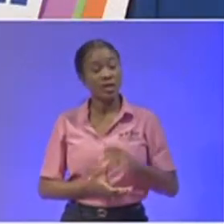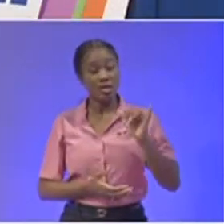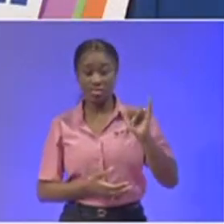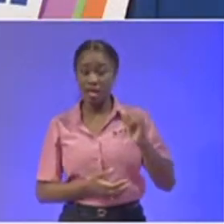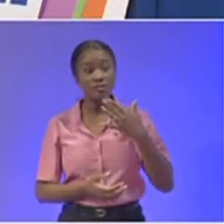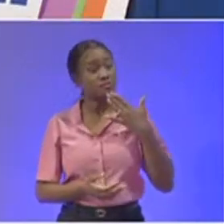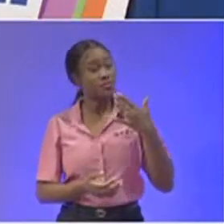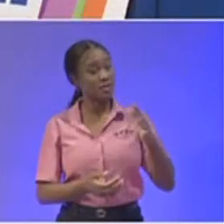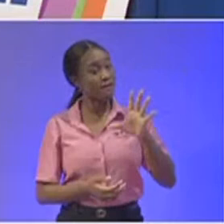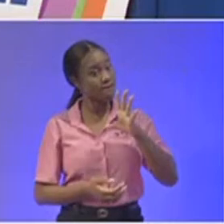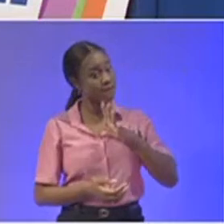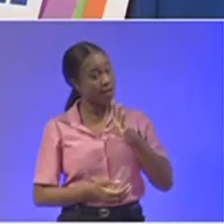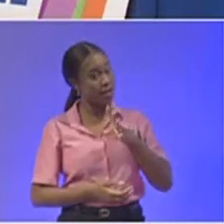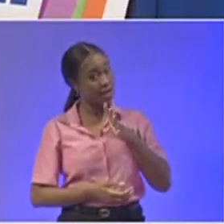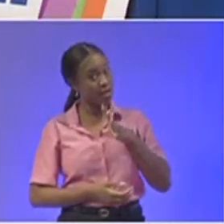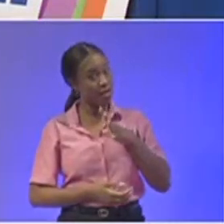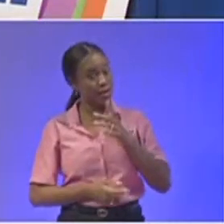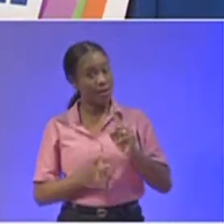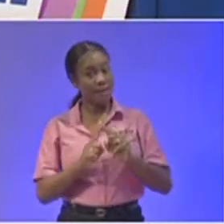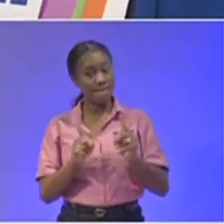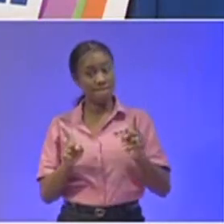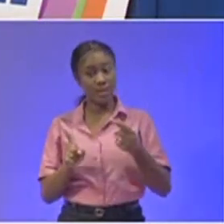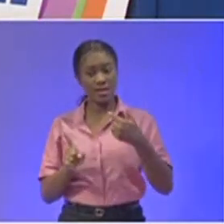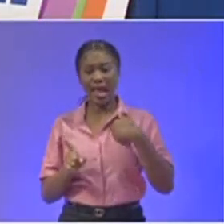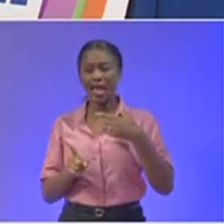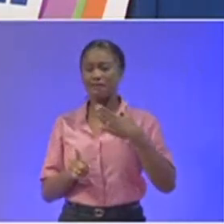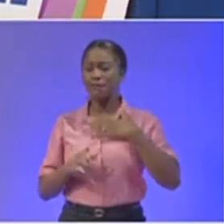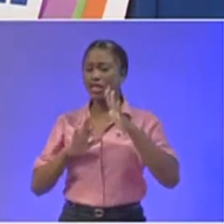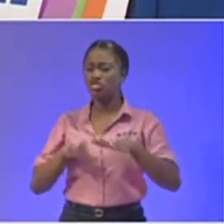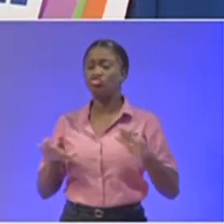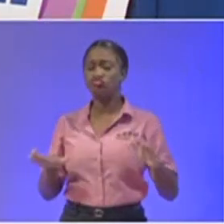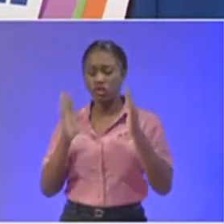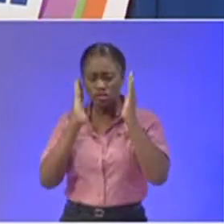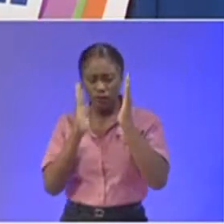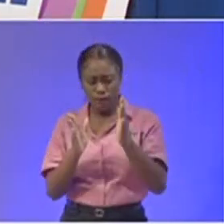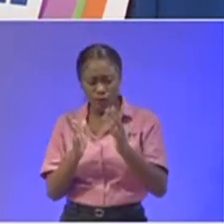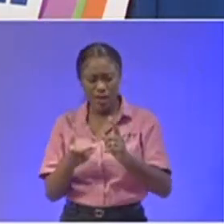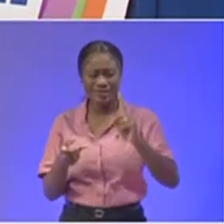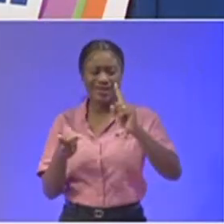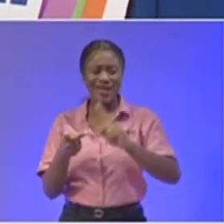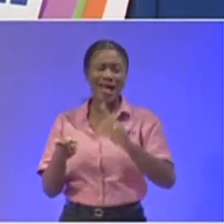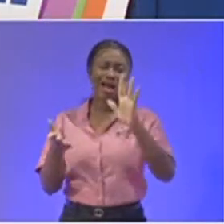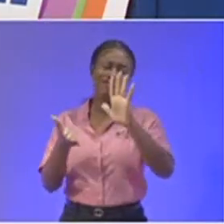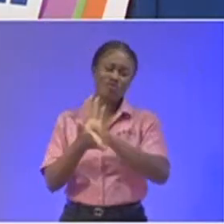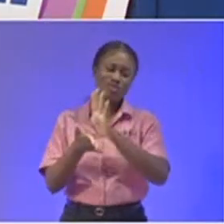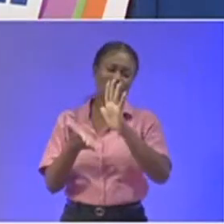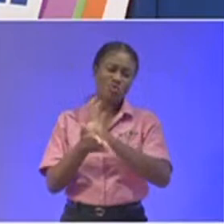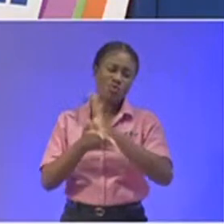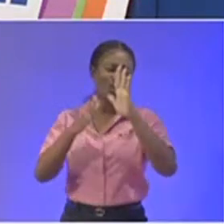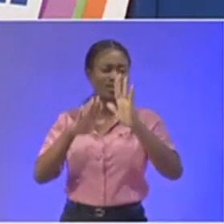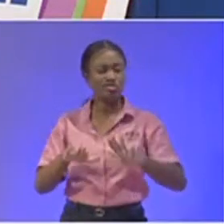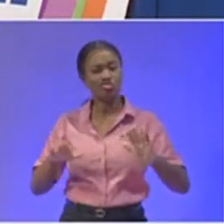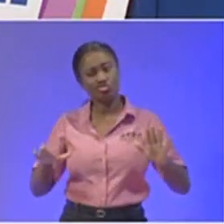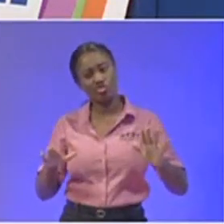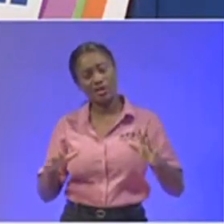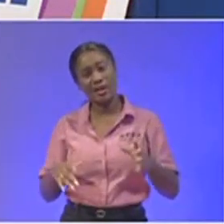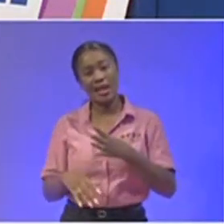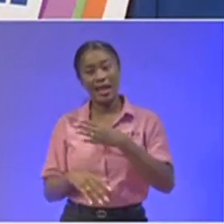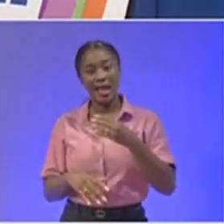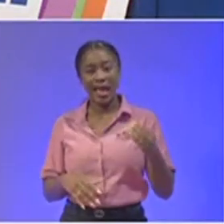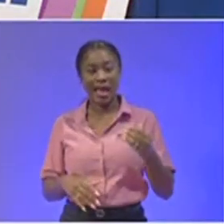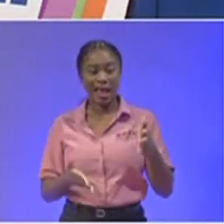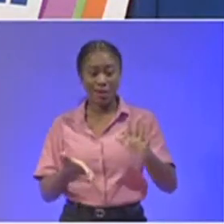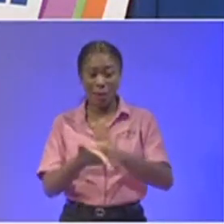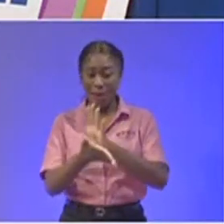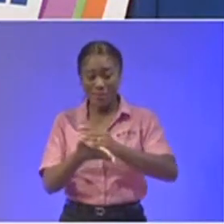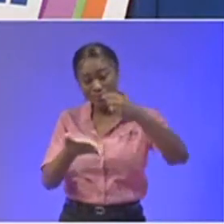know. But I have my children to deal with, I have the school children to deal with, and then I have these